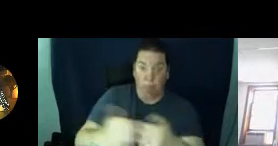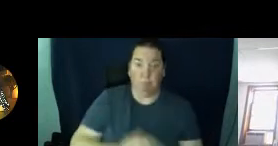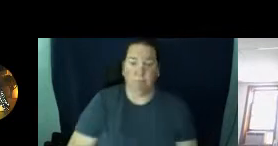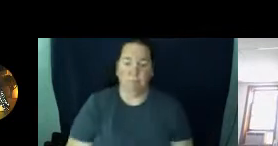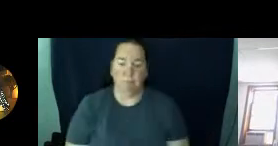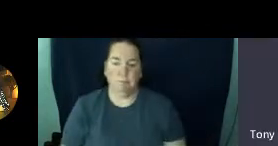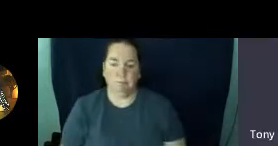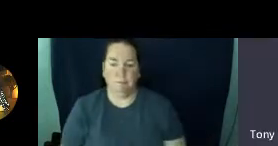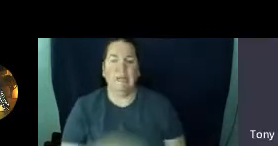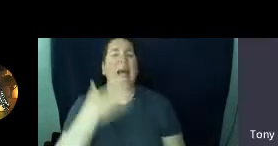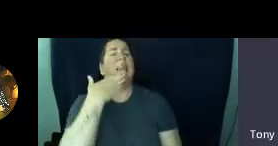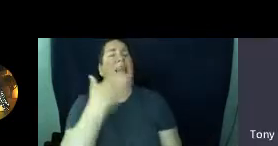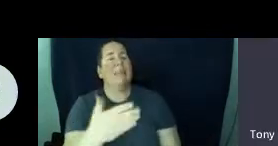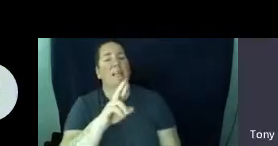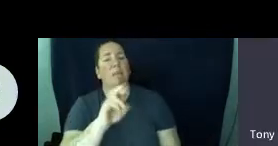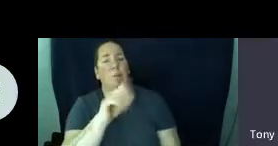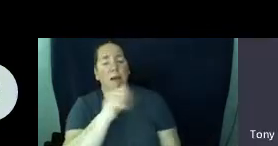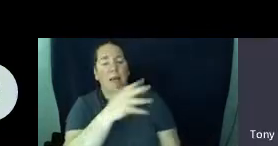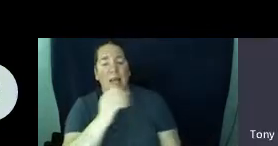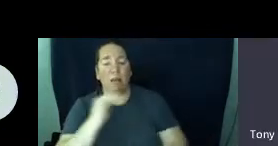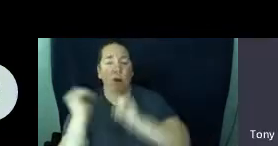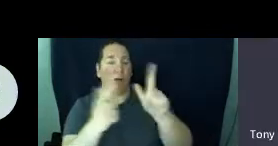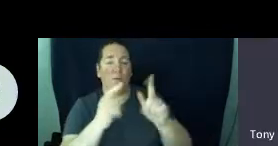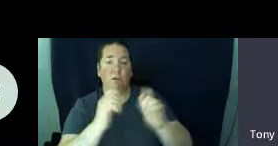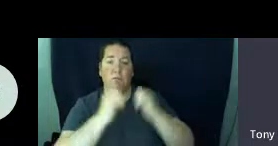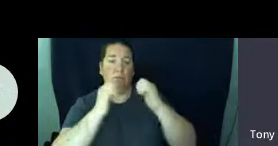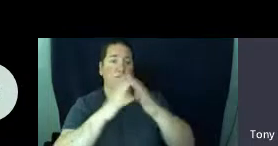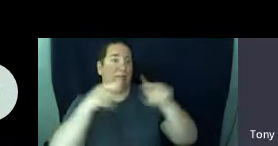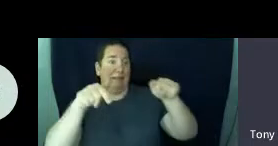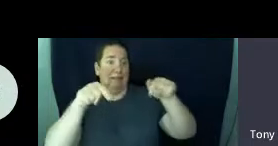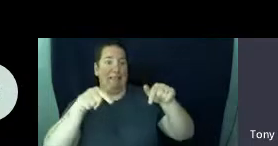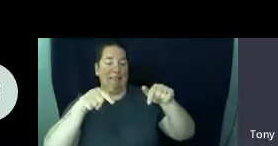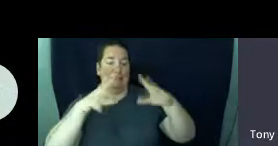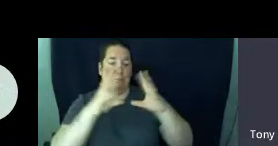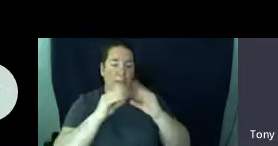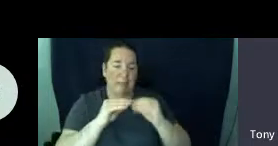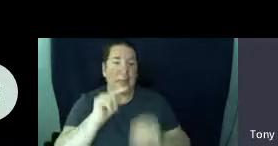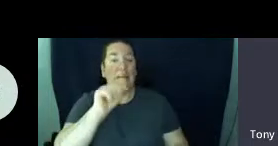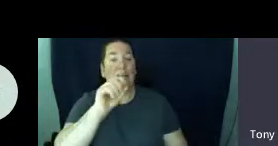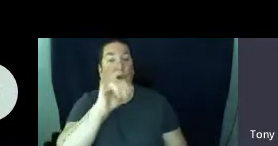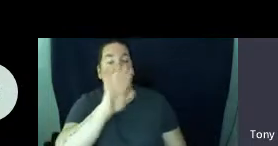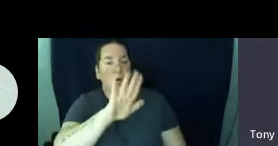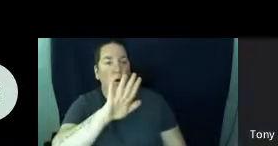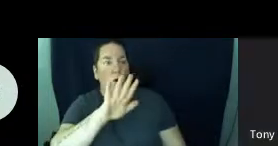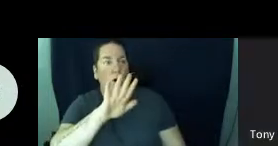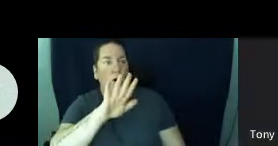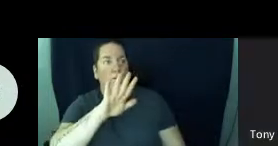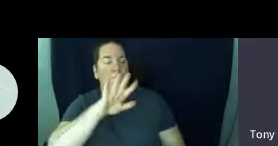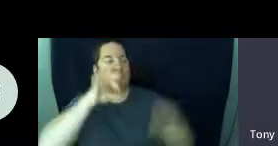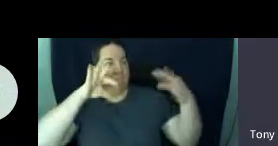Yeah, thanks, Rebecca, and thanks, y'all, for putting this together. And Tony, for your insight.